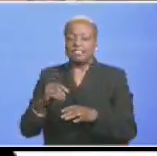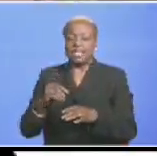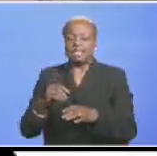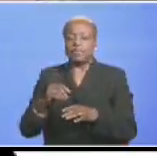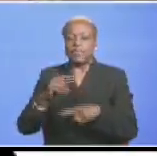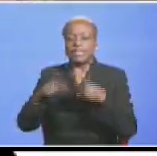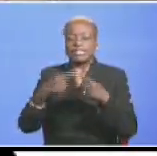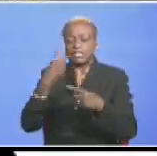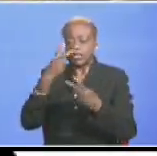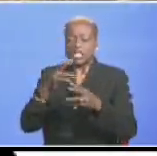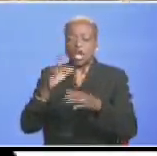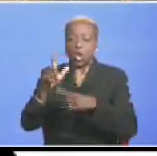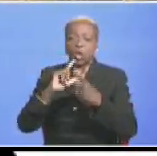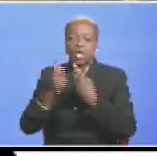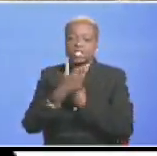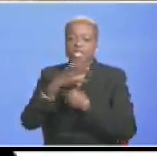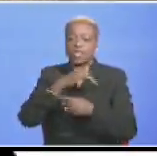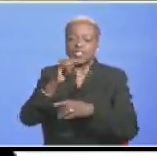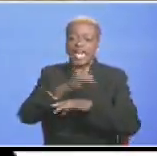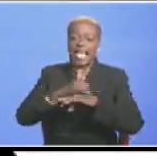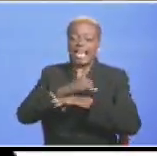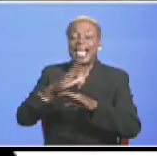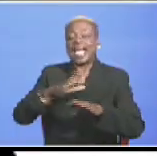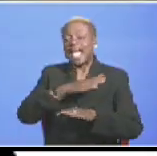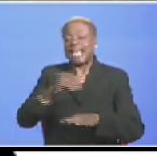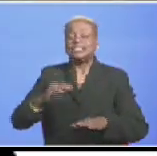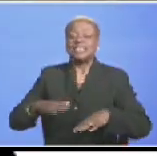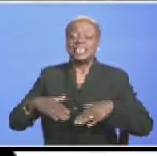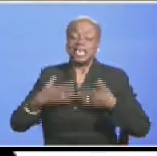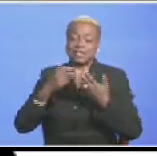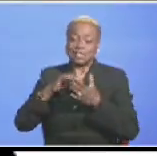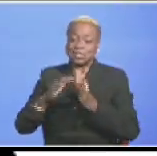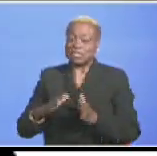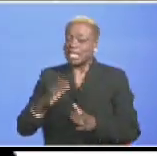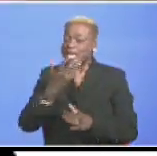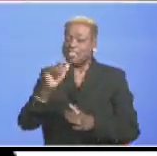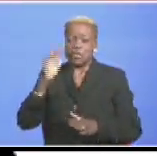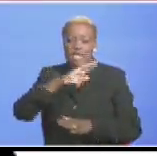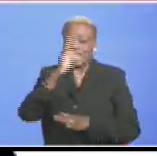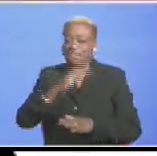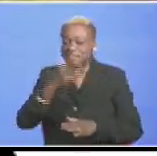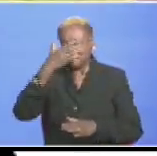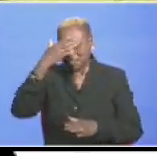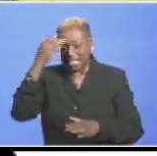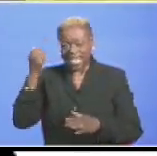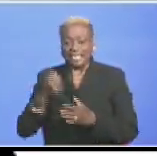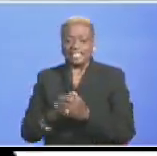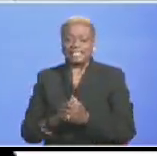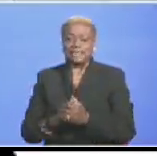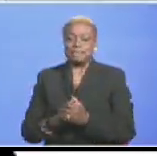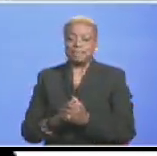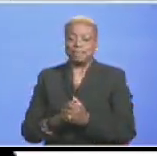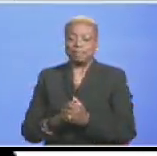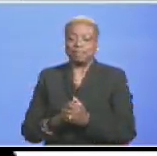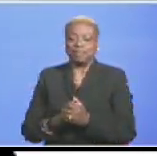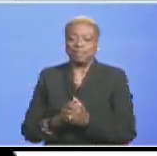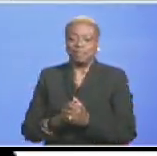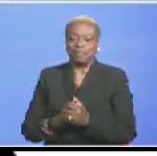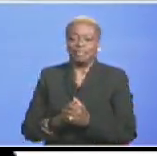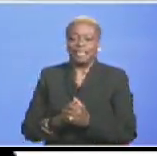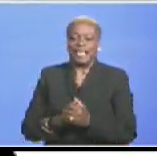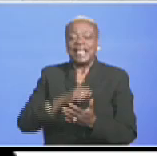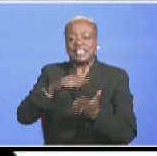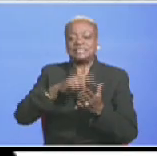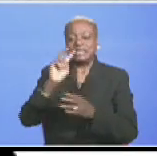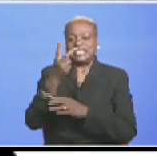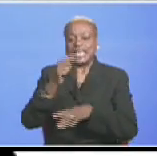as well as the young students. And this experience is something that they certainly will never forget. Amazing feeling to come home and celebrate, especially here in Eleuther. It's my